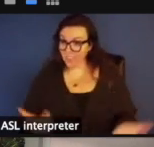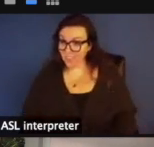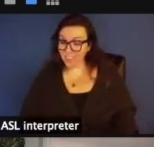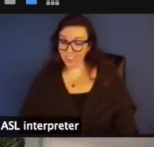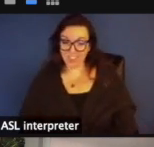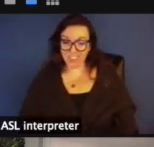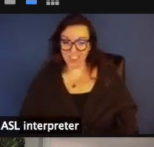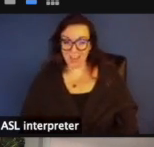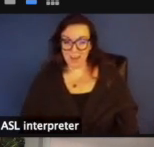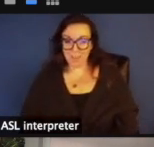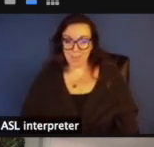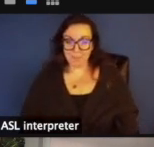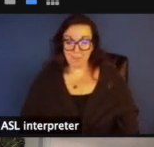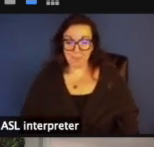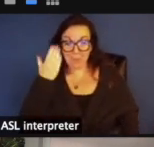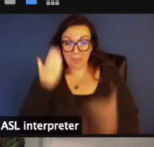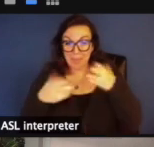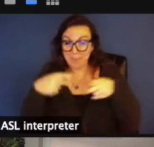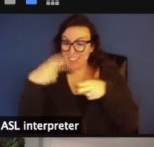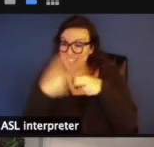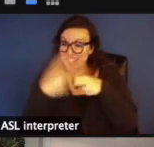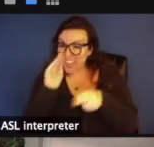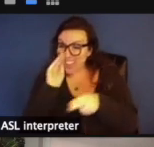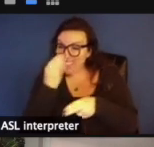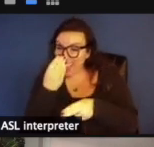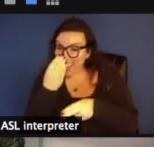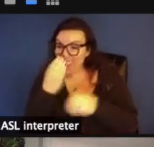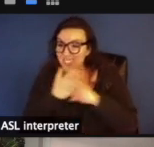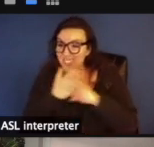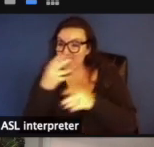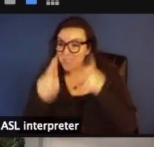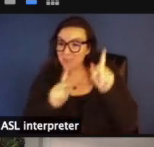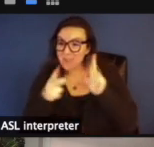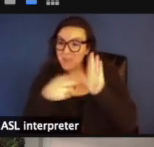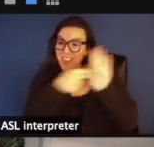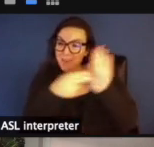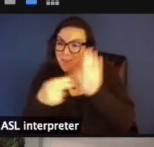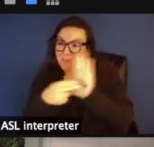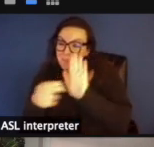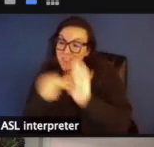He might be naming the flowers after people.